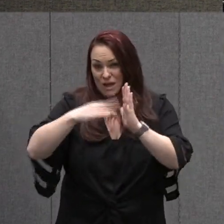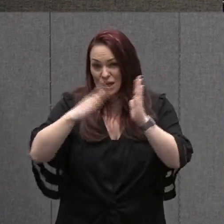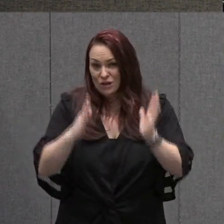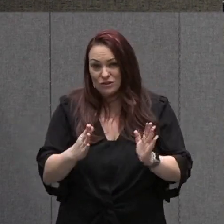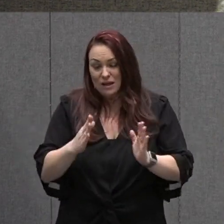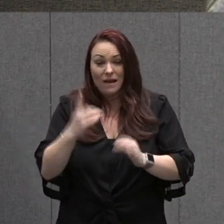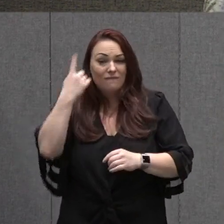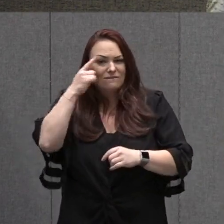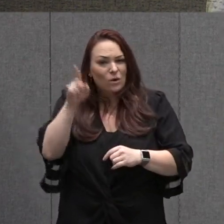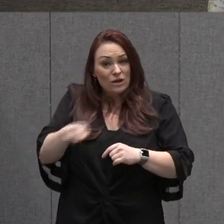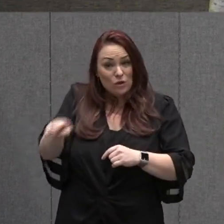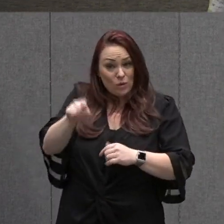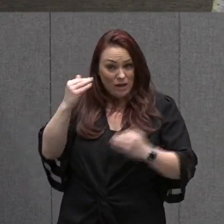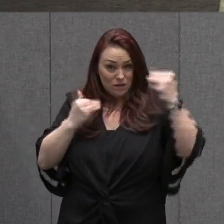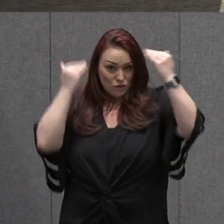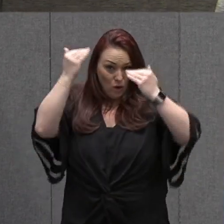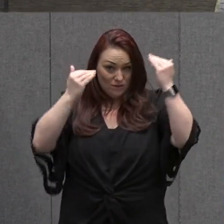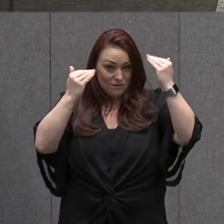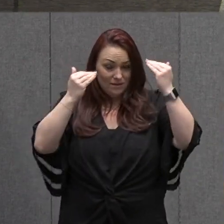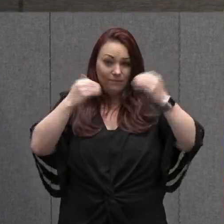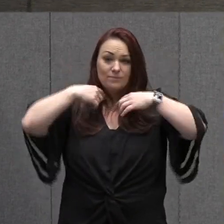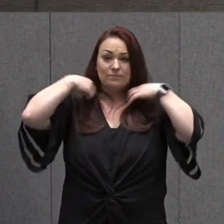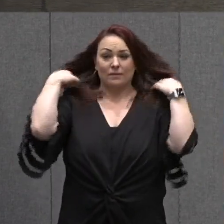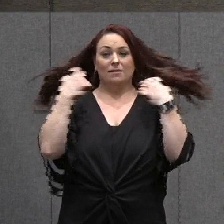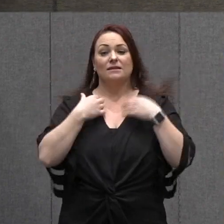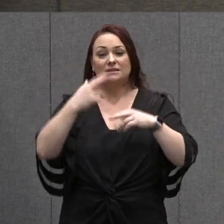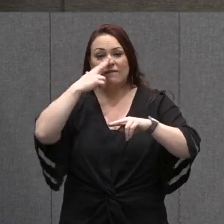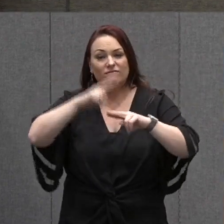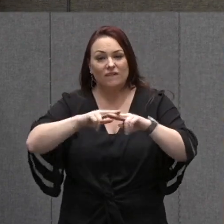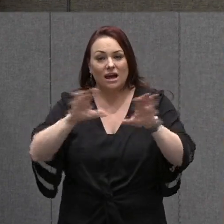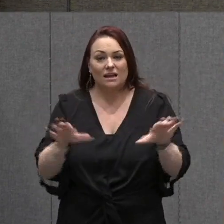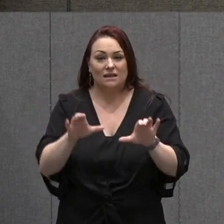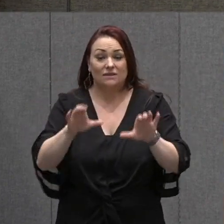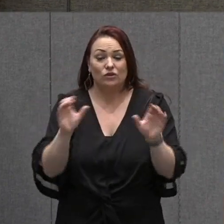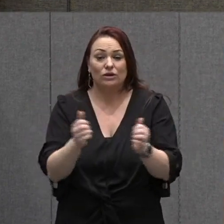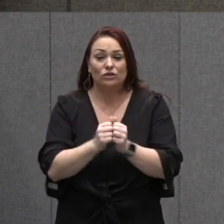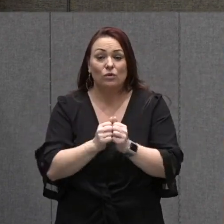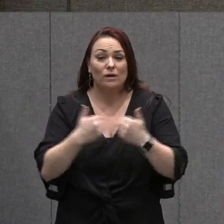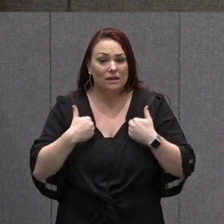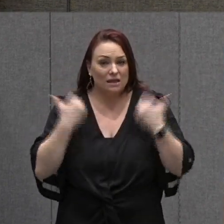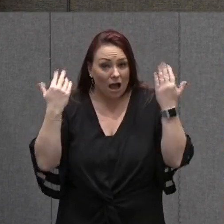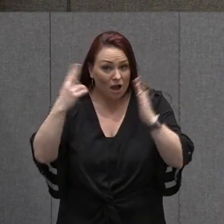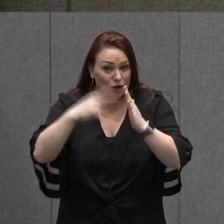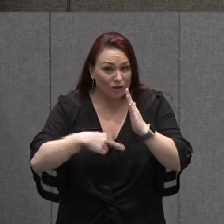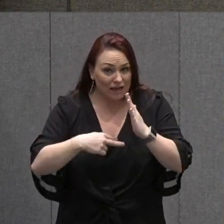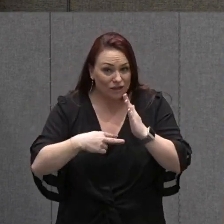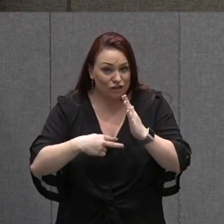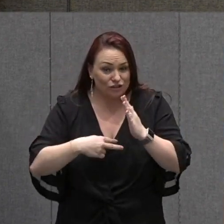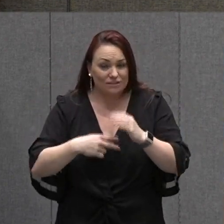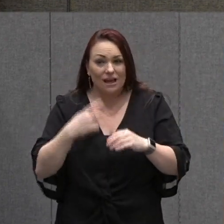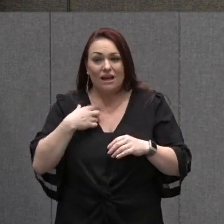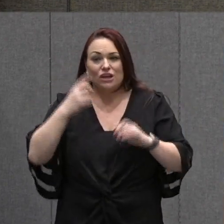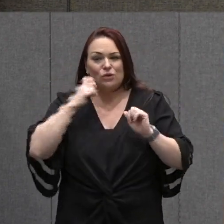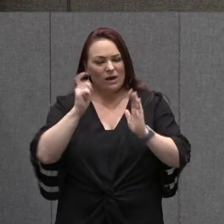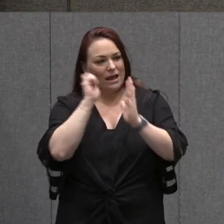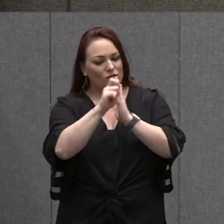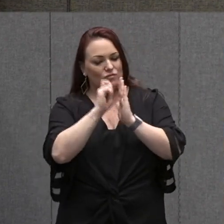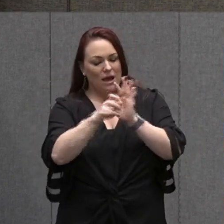this is a fun activity you can do with your young readers. You can write sentences that they're able to read and have